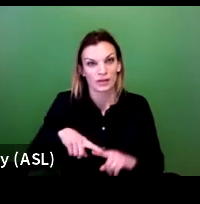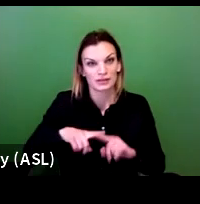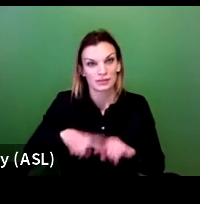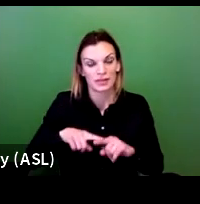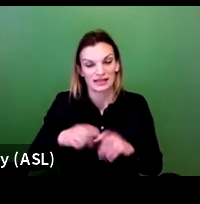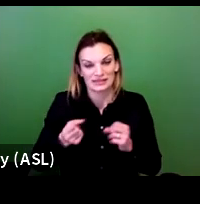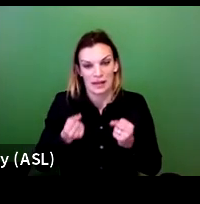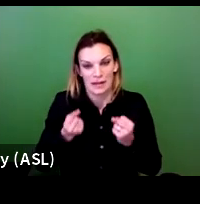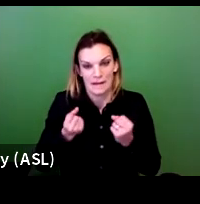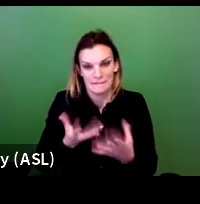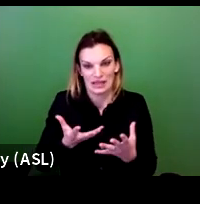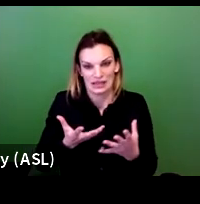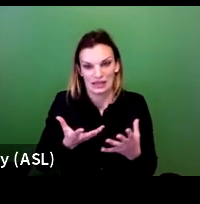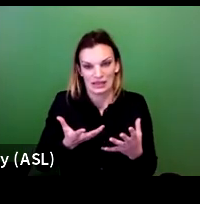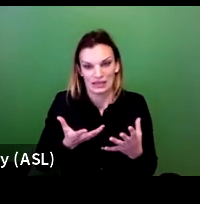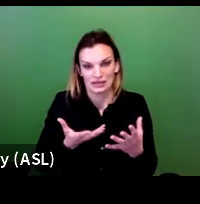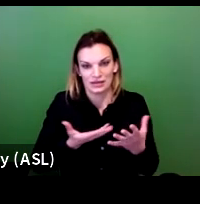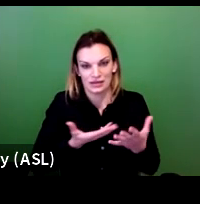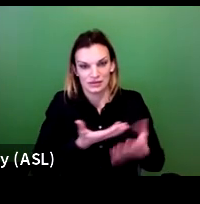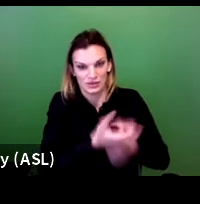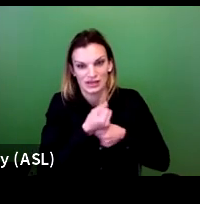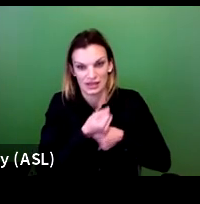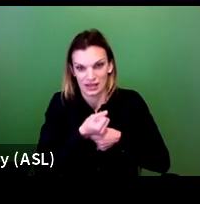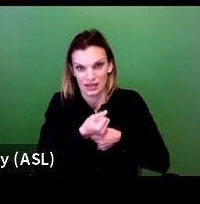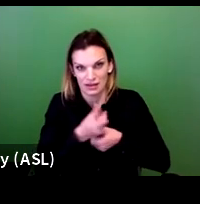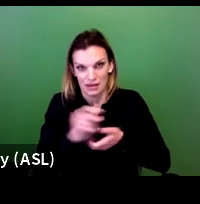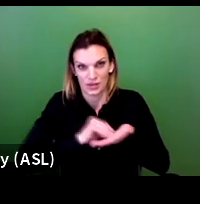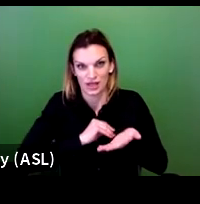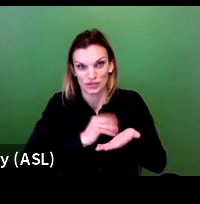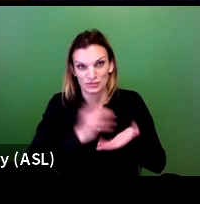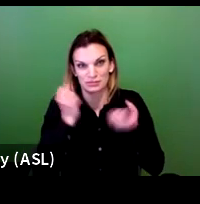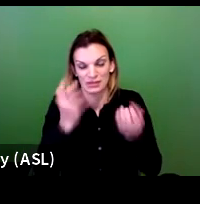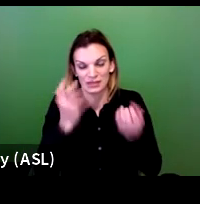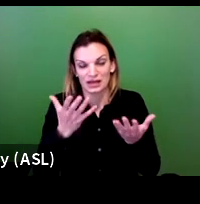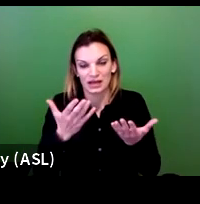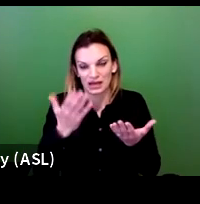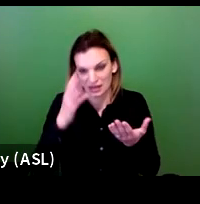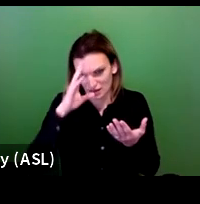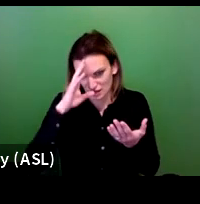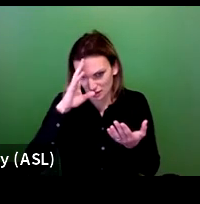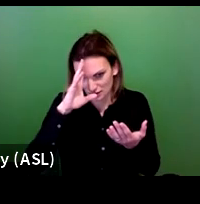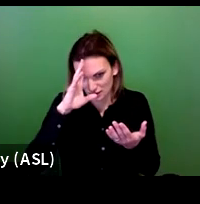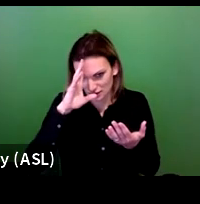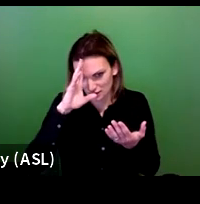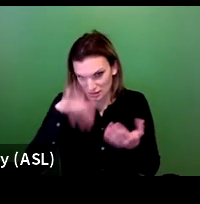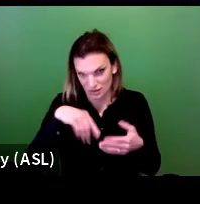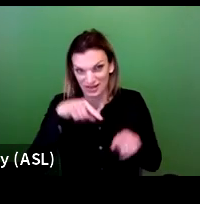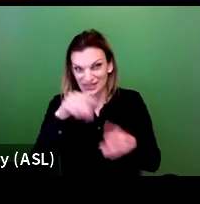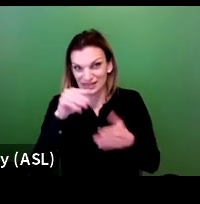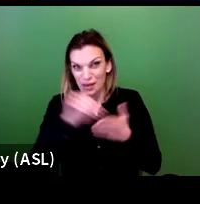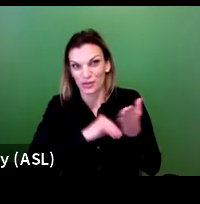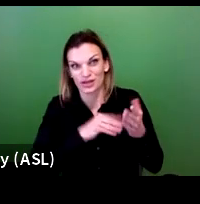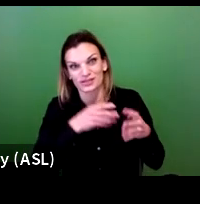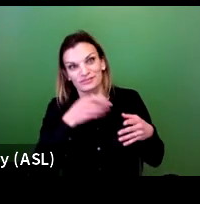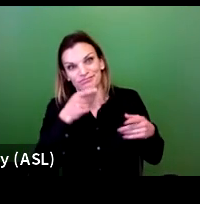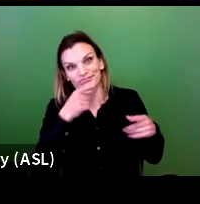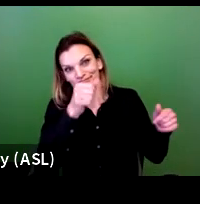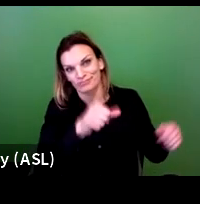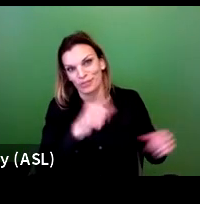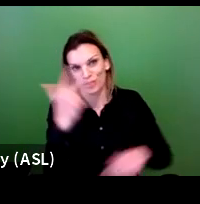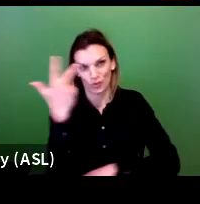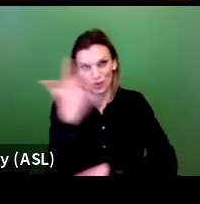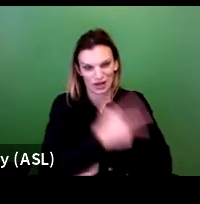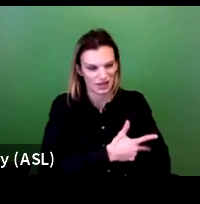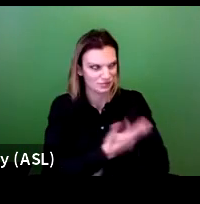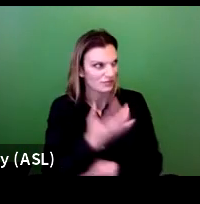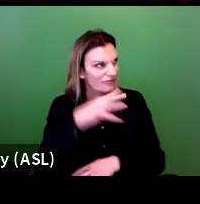how many applicants you get. And I just know that this application has been up for, I think, 3 days. This may be the 4th day